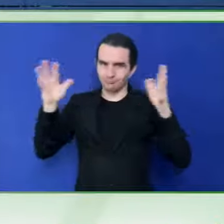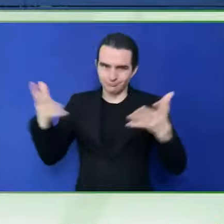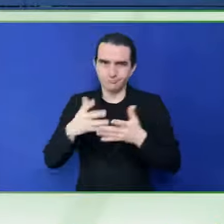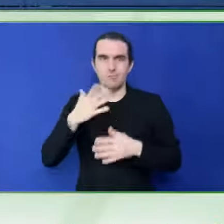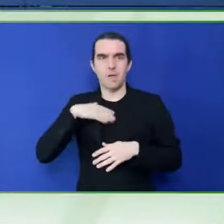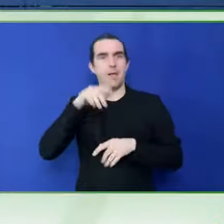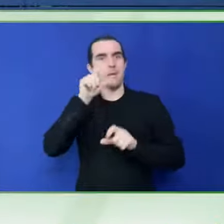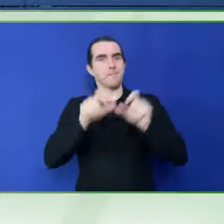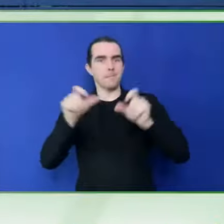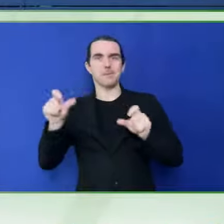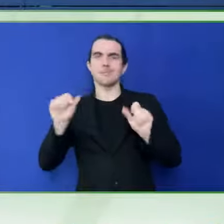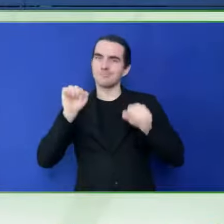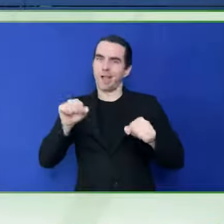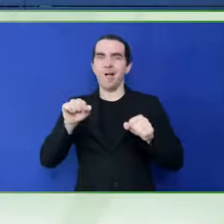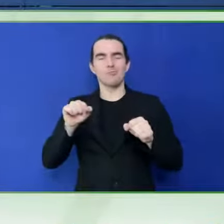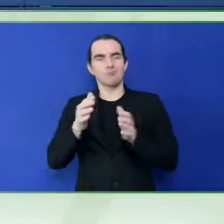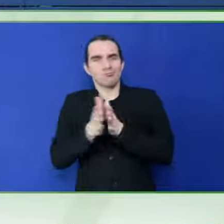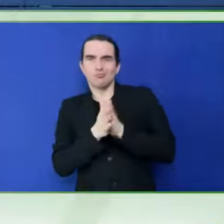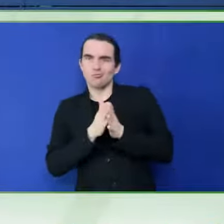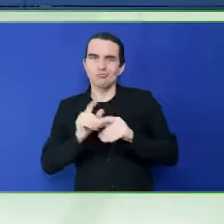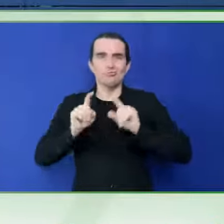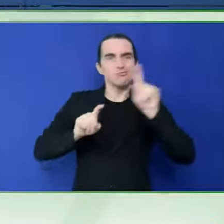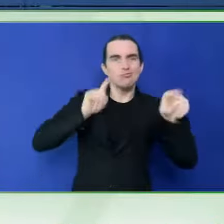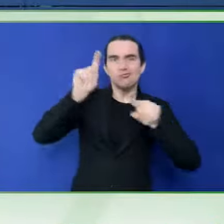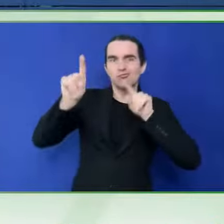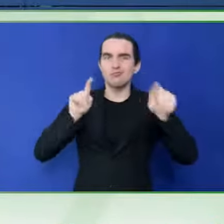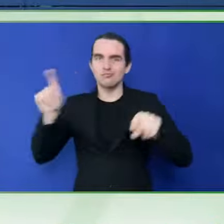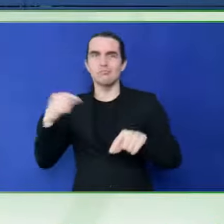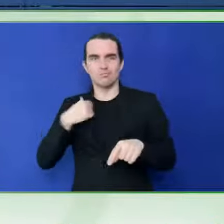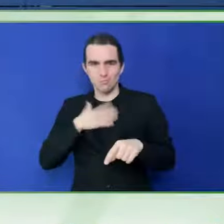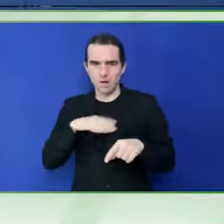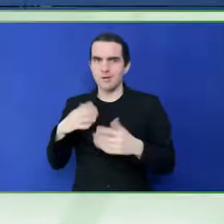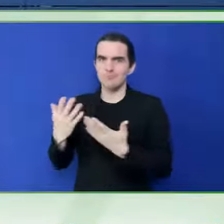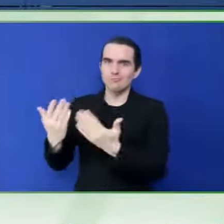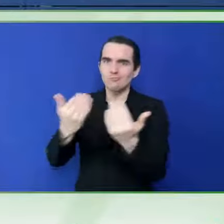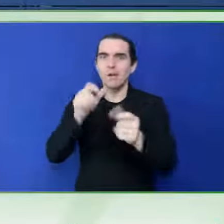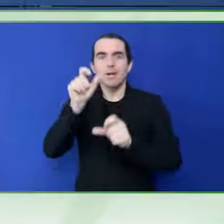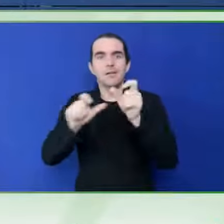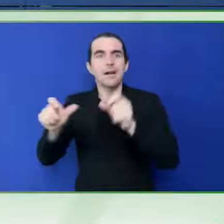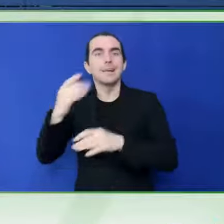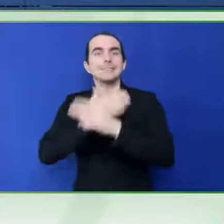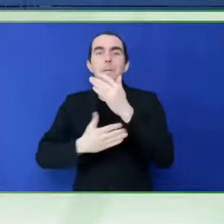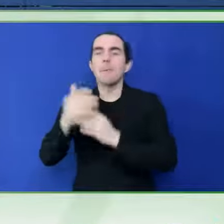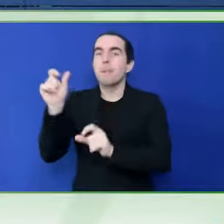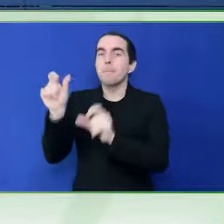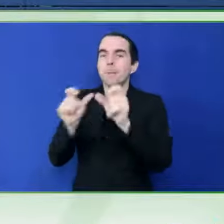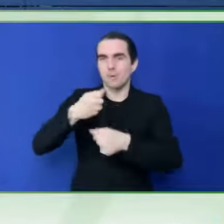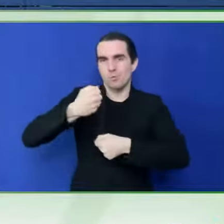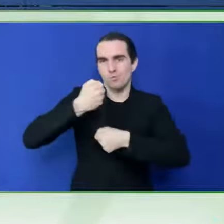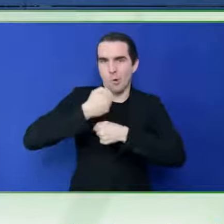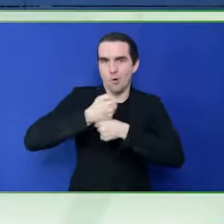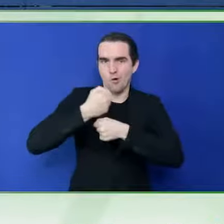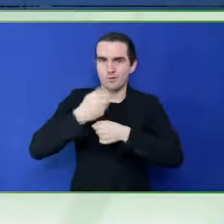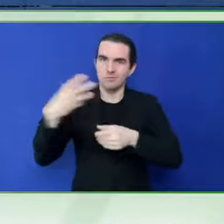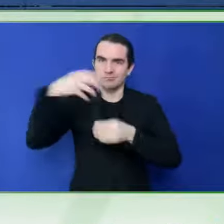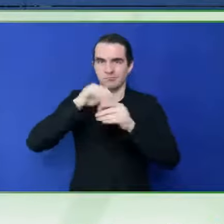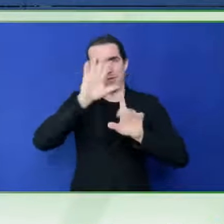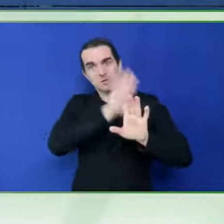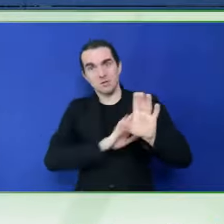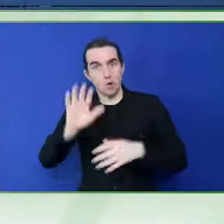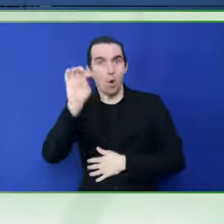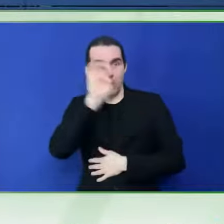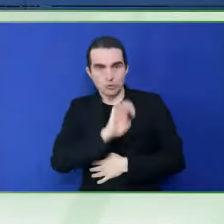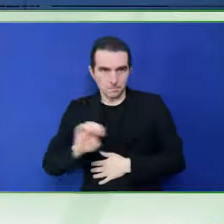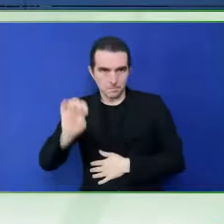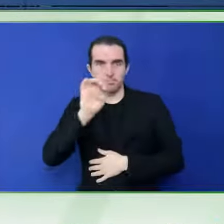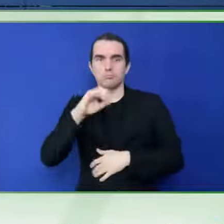Europe through using their photographers and reviewers for our website.